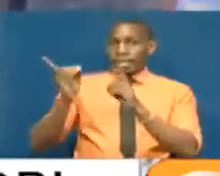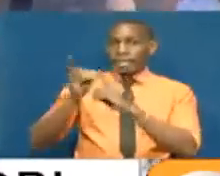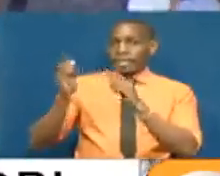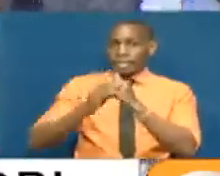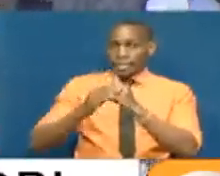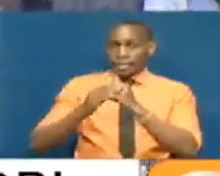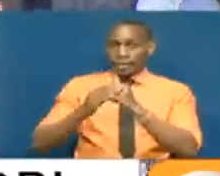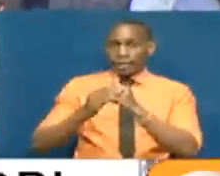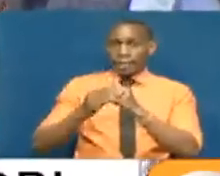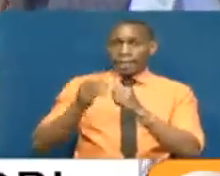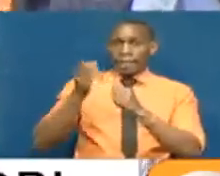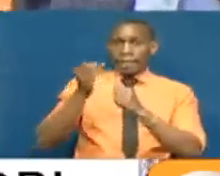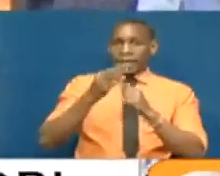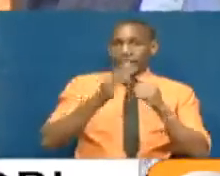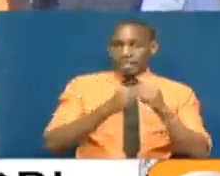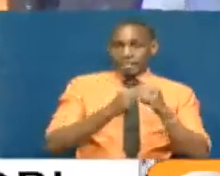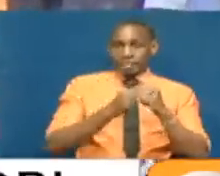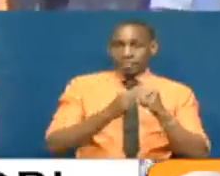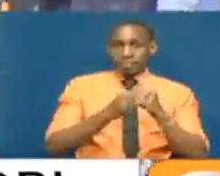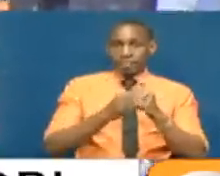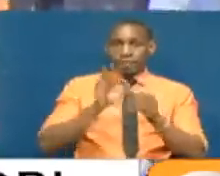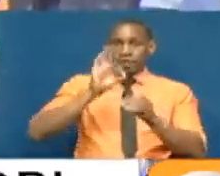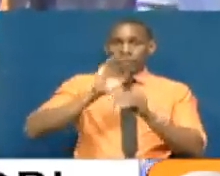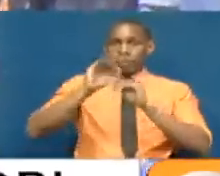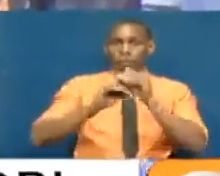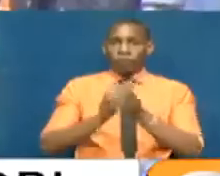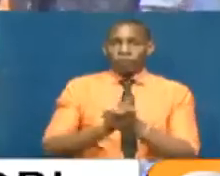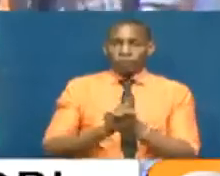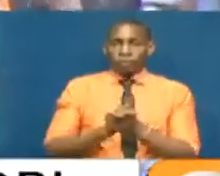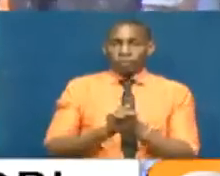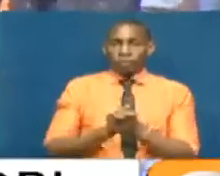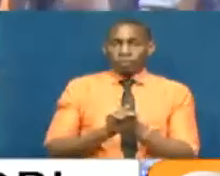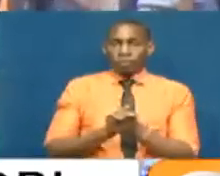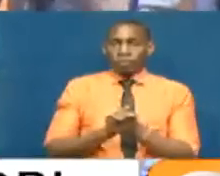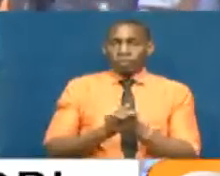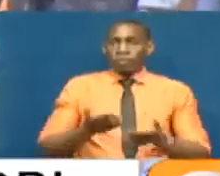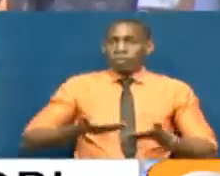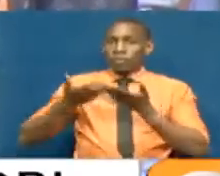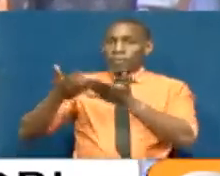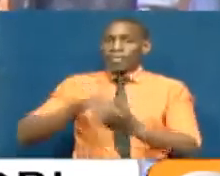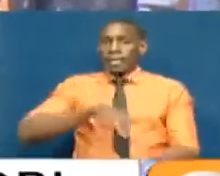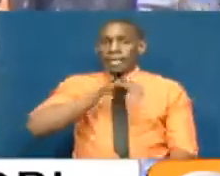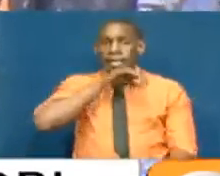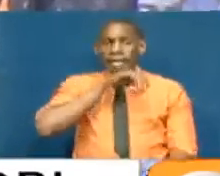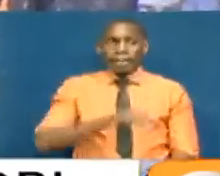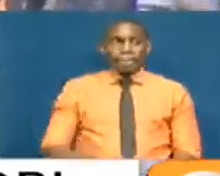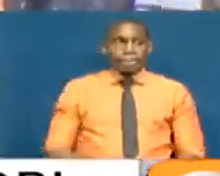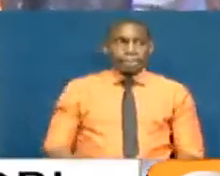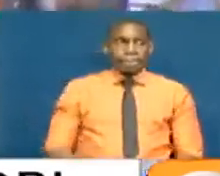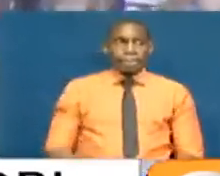tarehe tisa, mwezi wa nane, kura yote Embu West iende kwa Raila